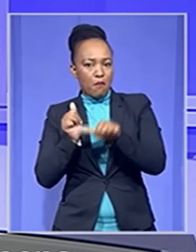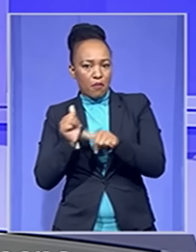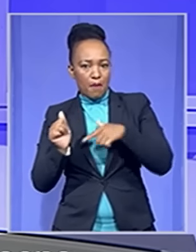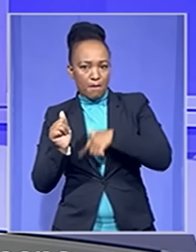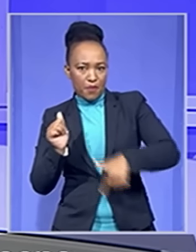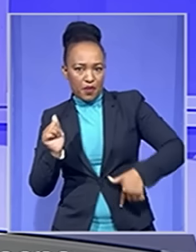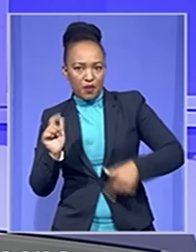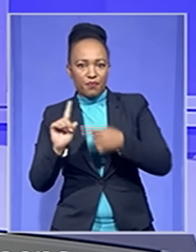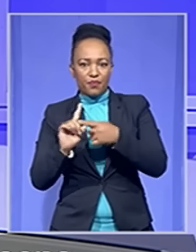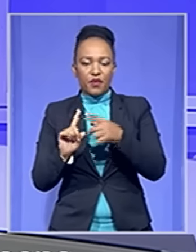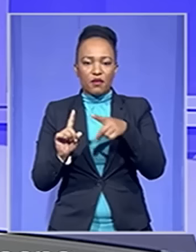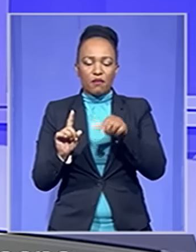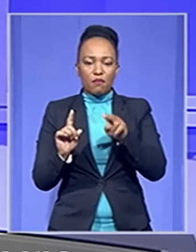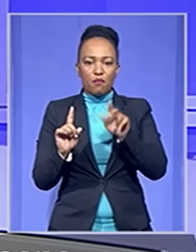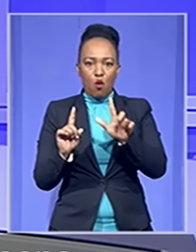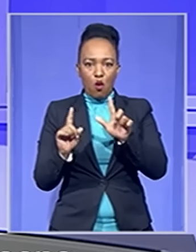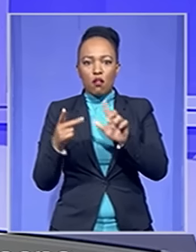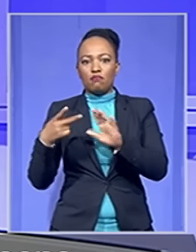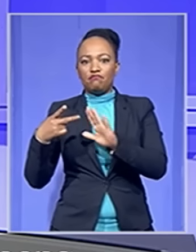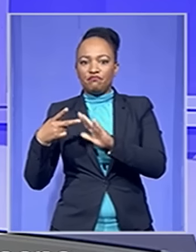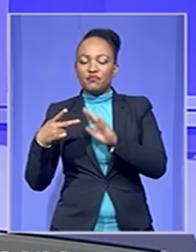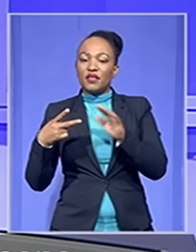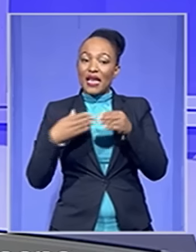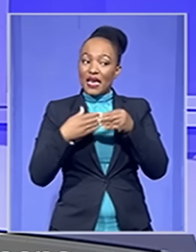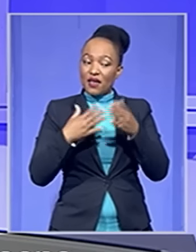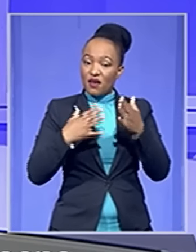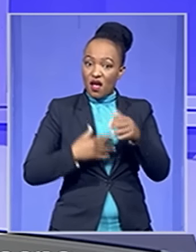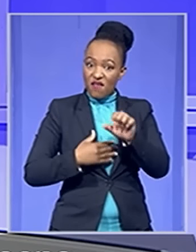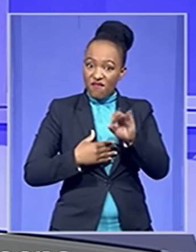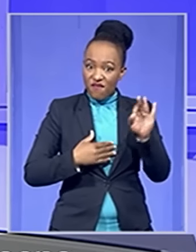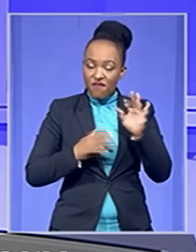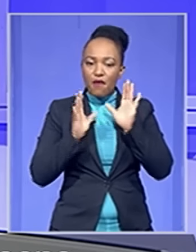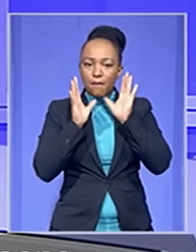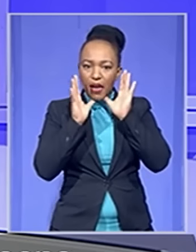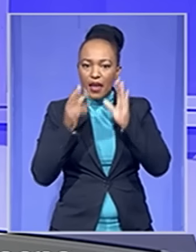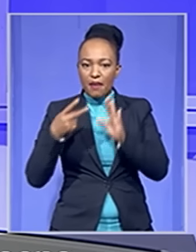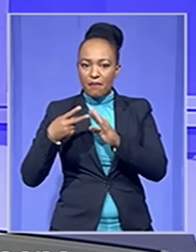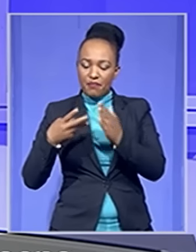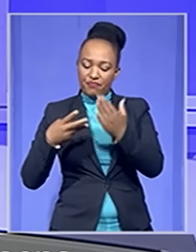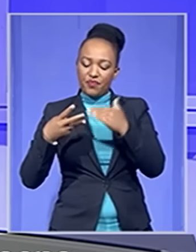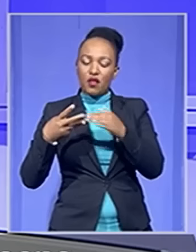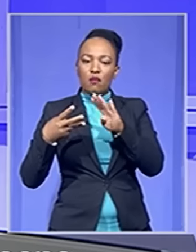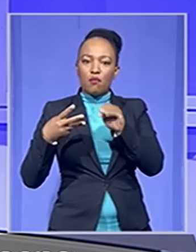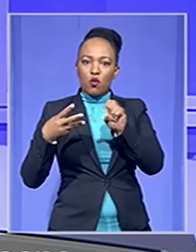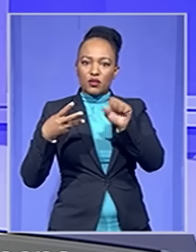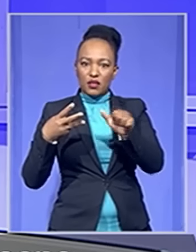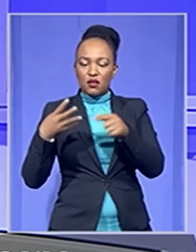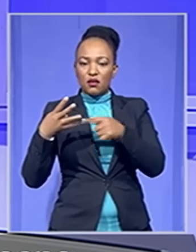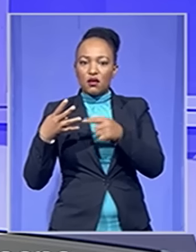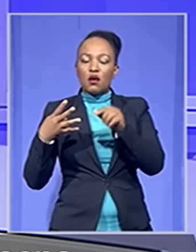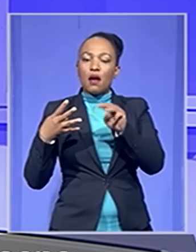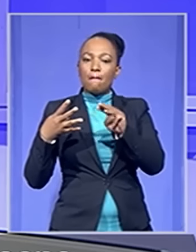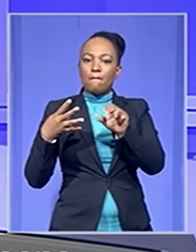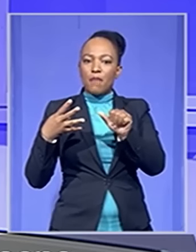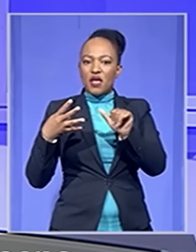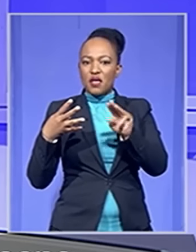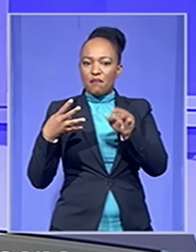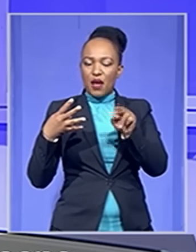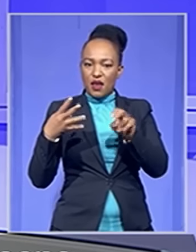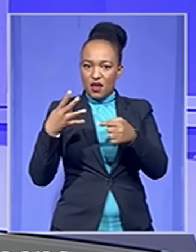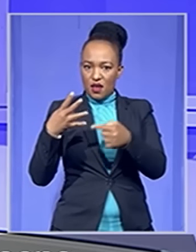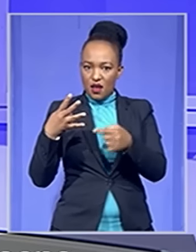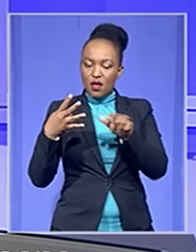Paul Mashatile, moeteledipele wa EFF Julius Malema, moeteledipele wa Bosa Musi Maimane ga mmogo le dipresidente